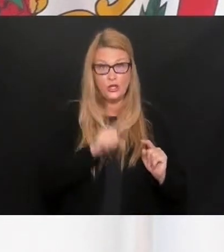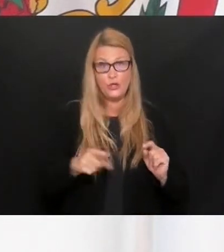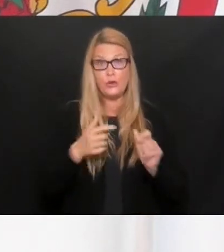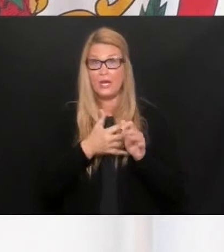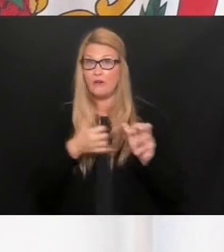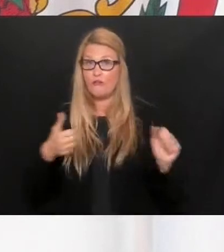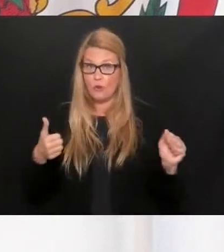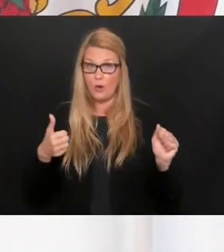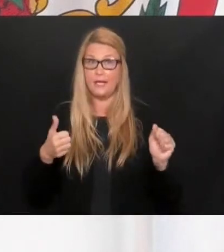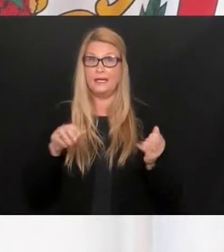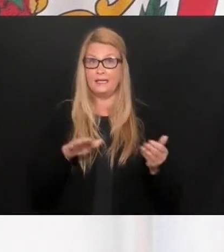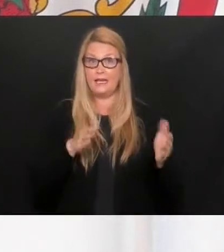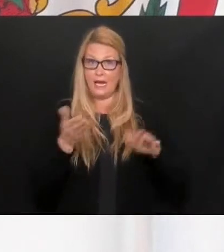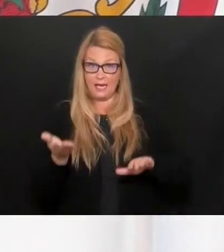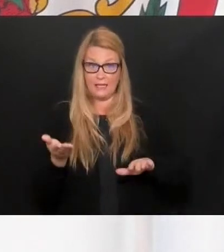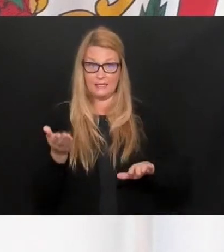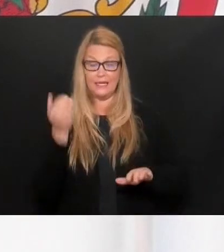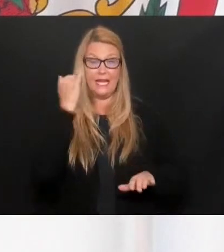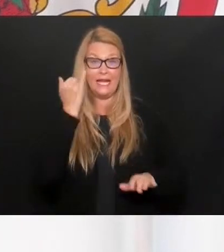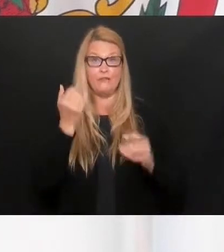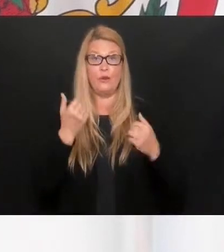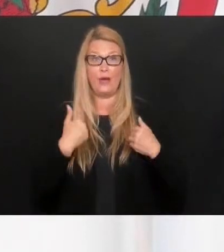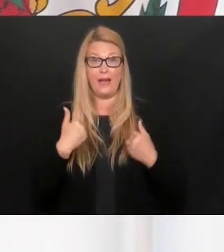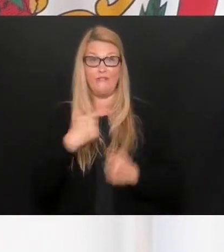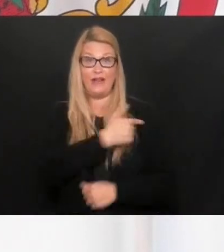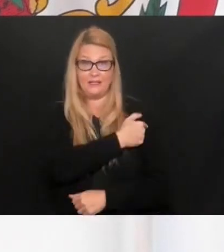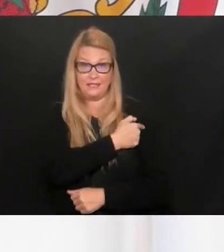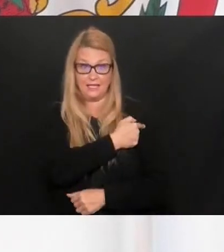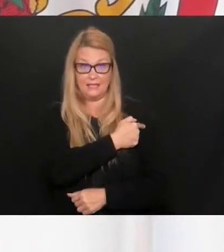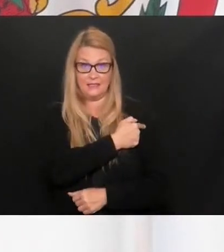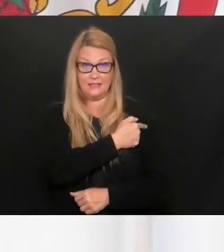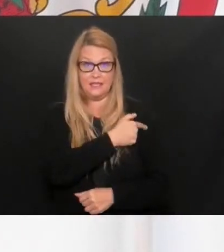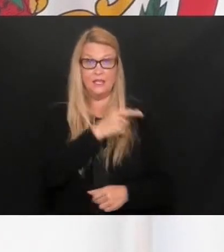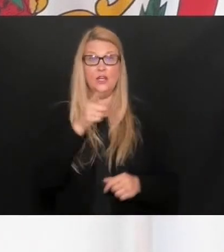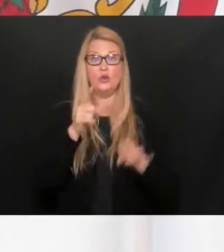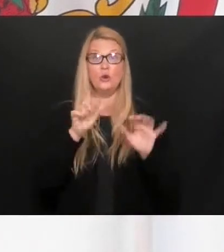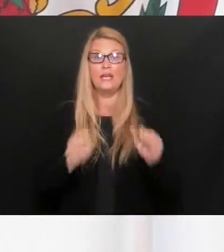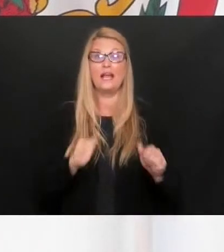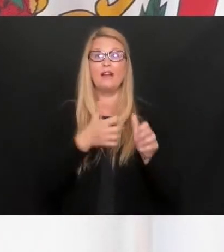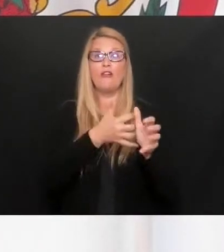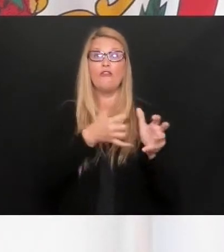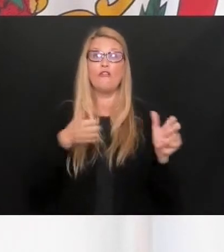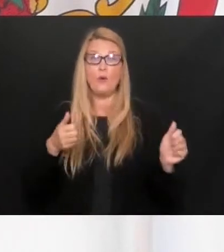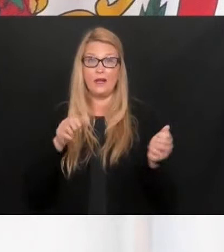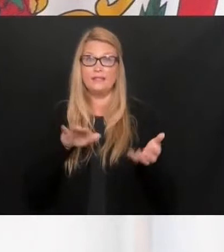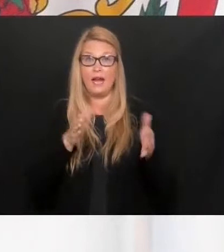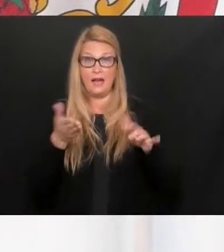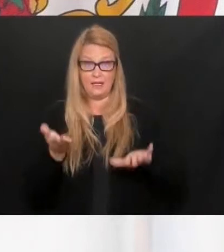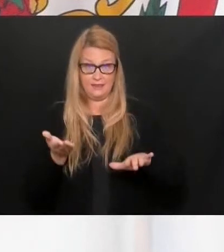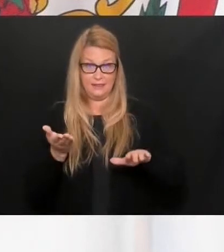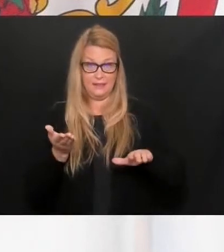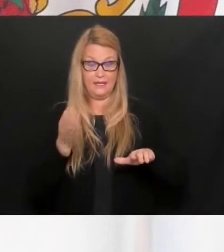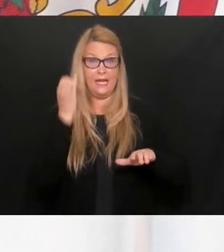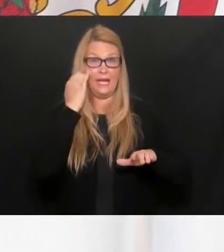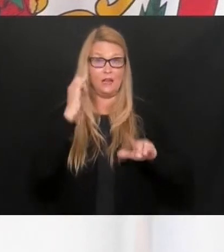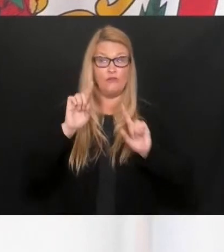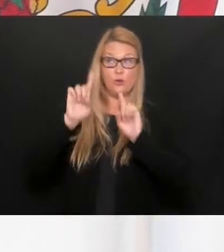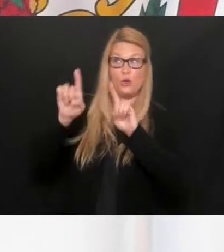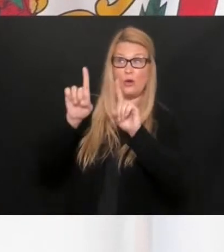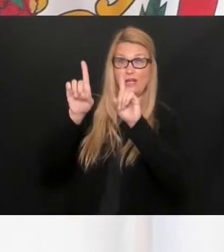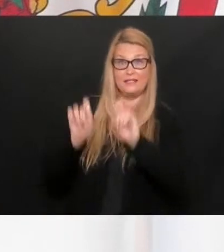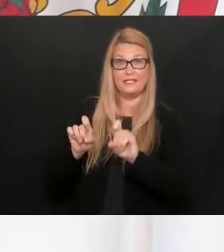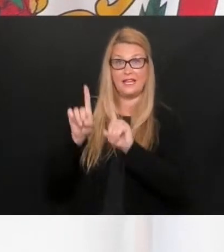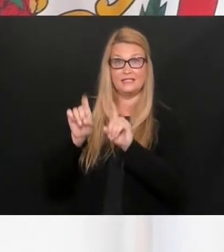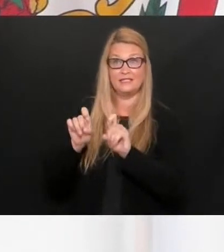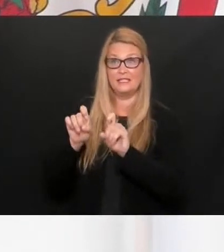being one of those if you'll get vaccinated. You can avoid being one of these if you'll get tested and catch